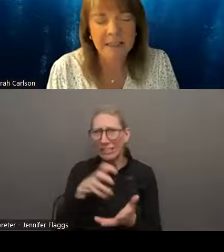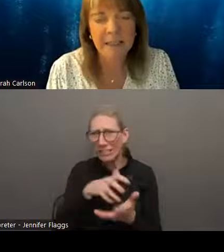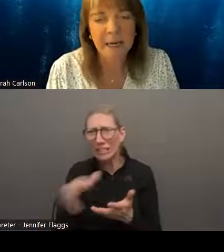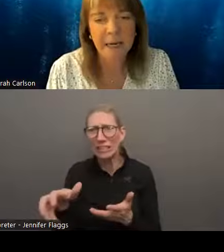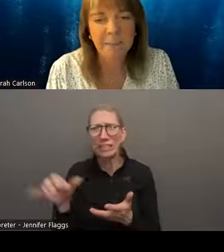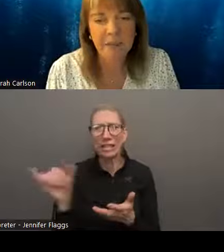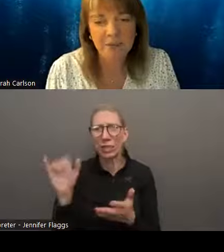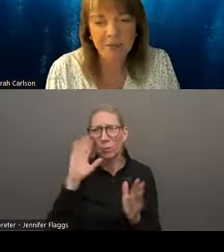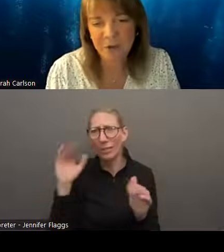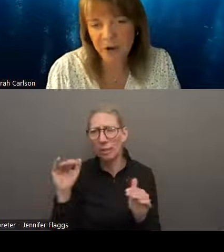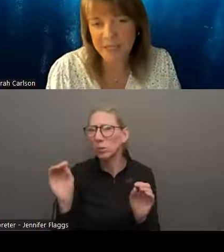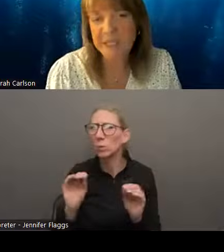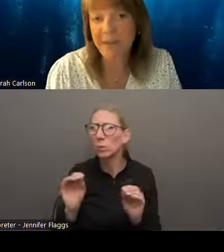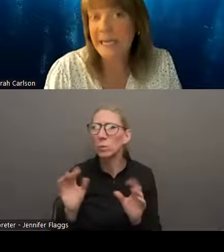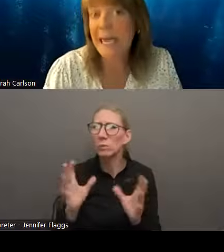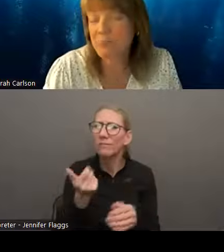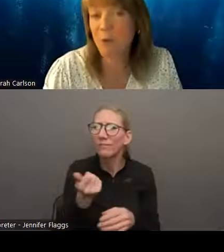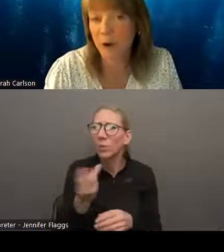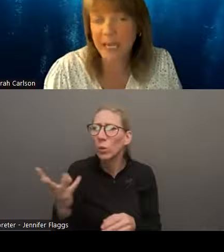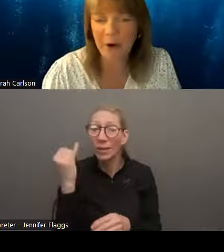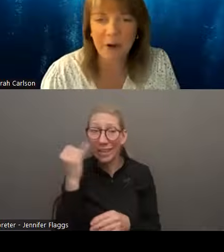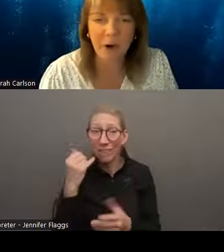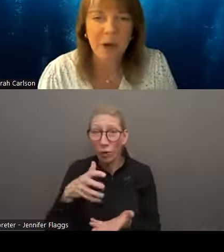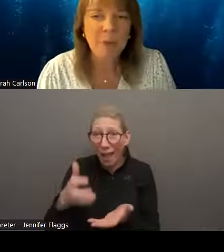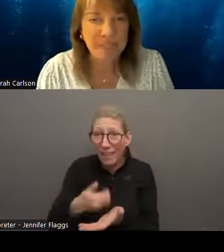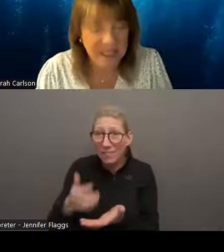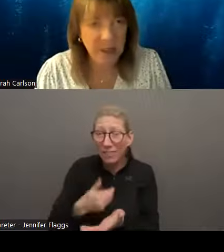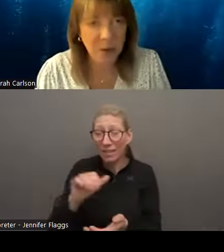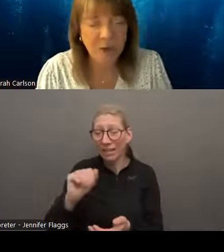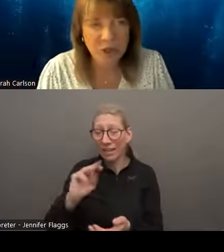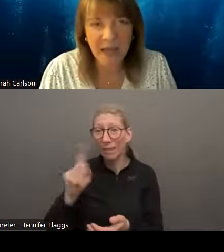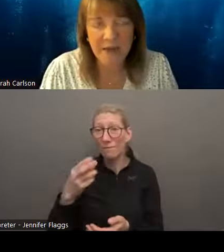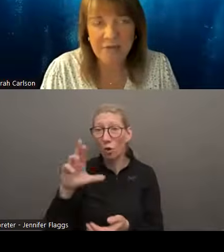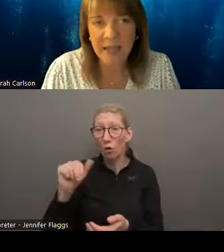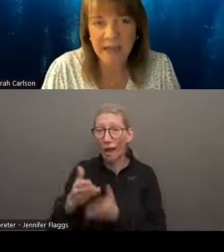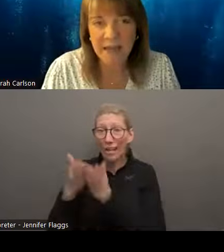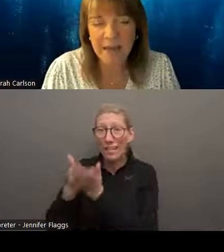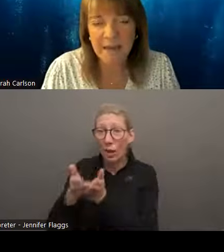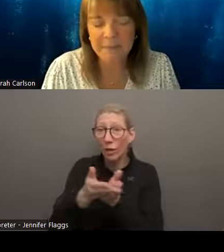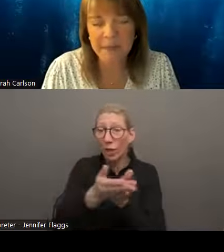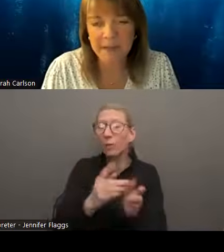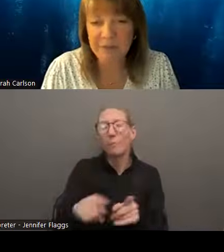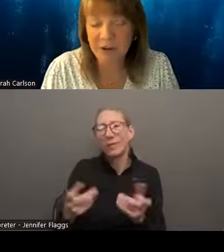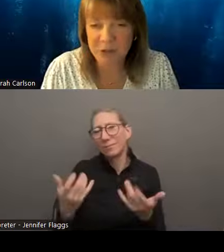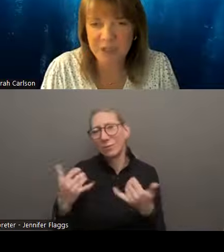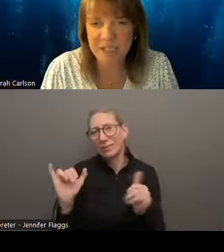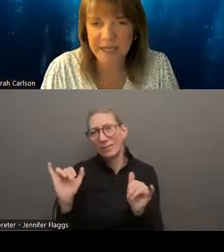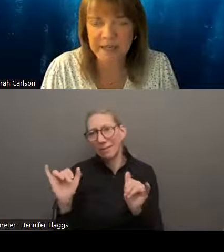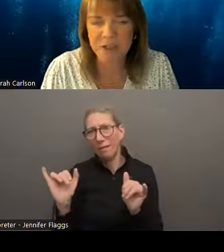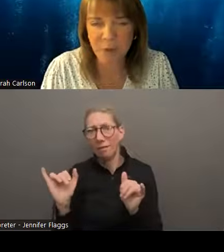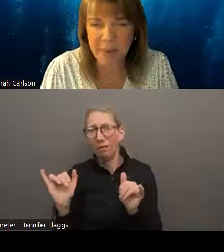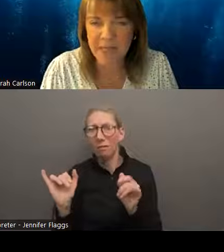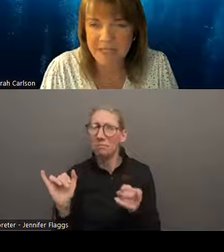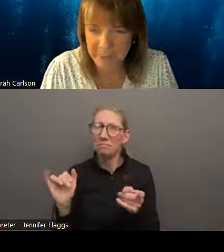expect if you're excavating an amphora carrier, but still we do have I think a very